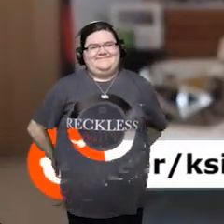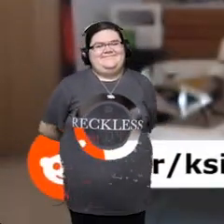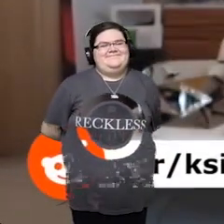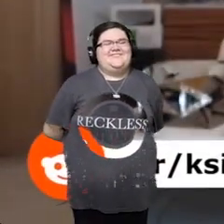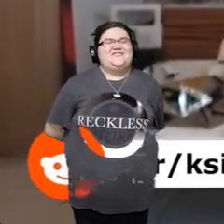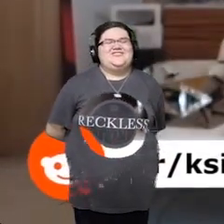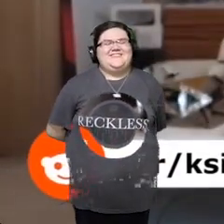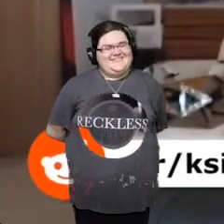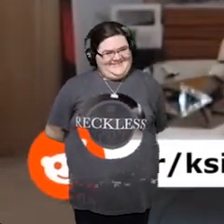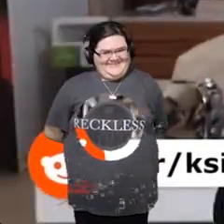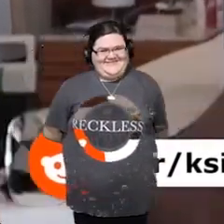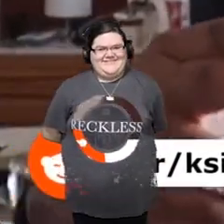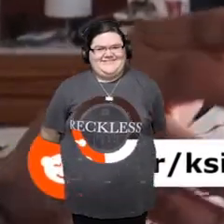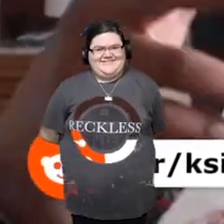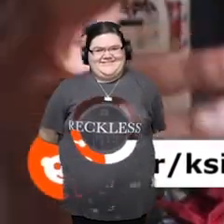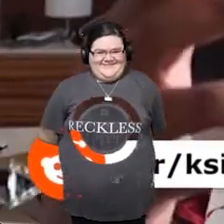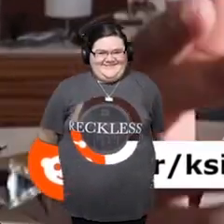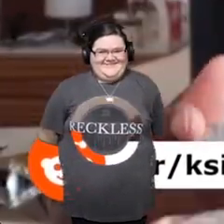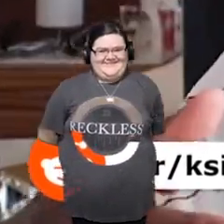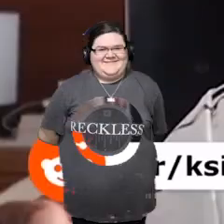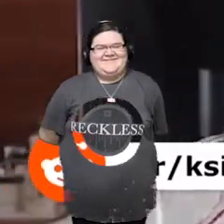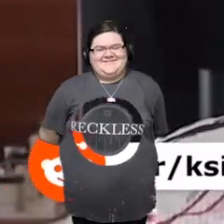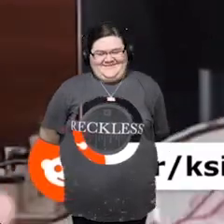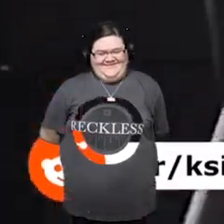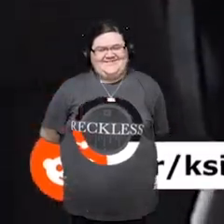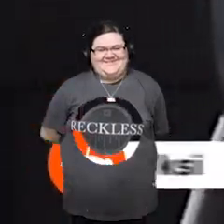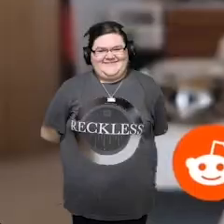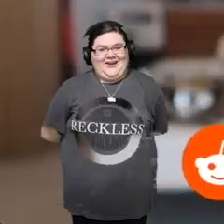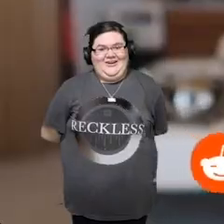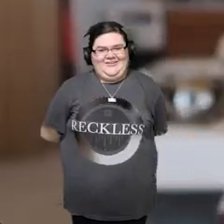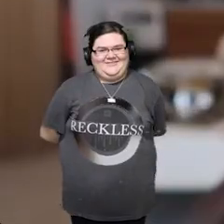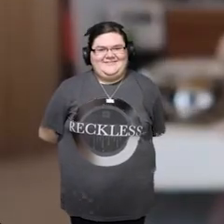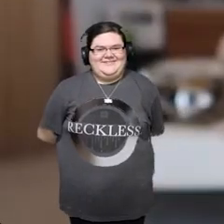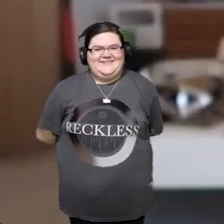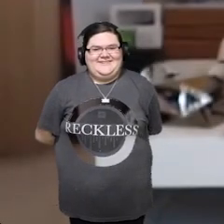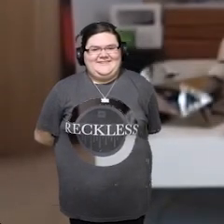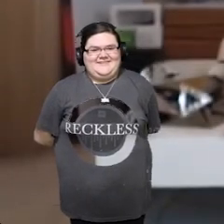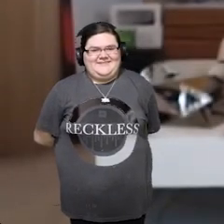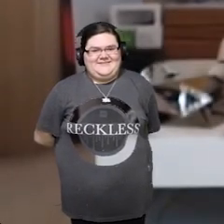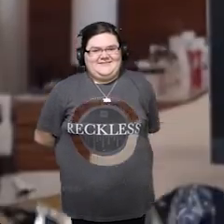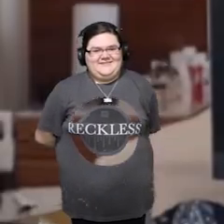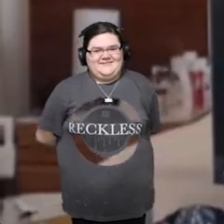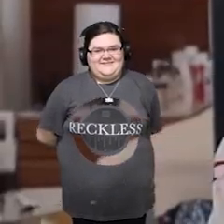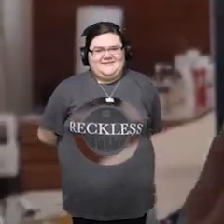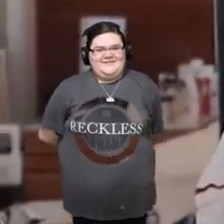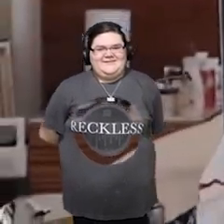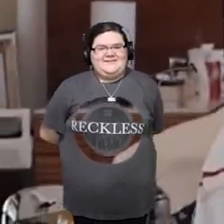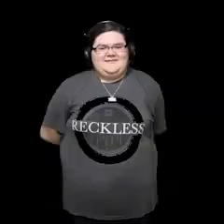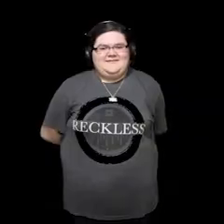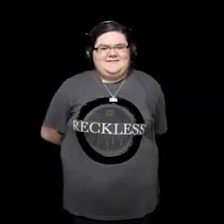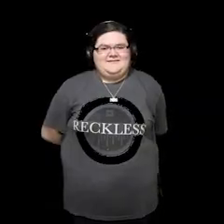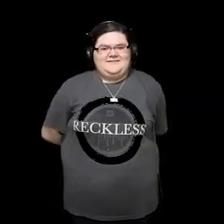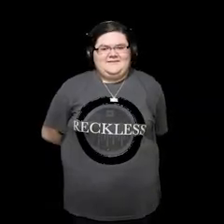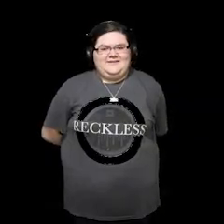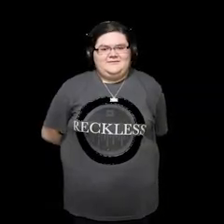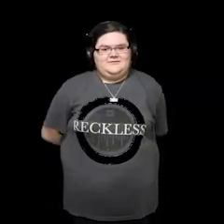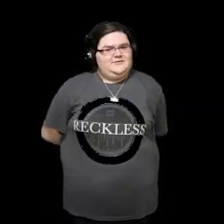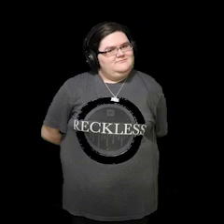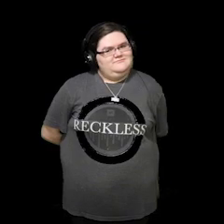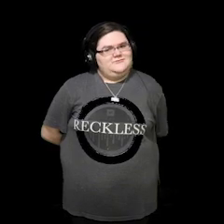how are we all doing? Day, another Reddit video, god damn! I think my sinuses are a bit stuffed, or I'm just getting ill.